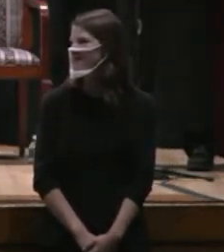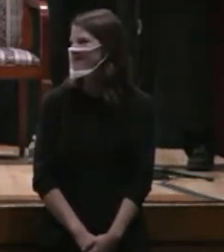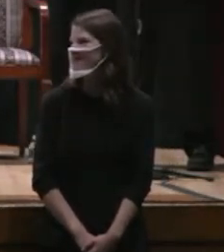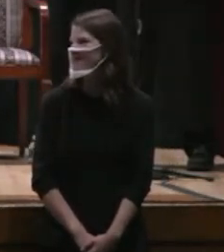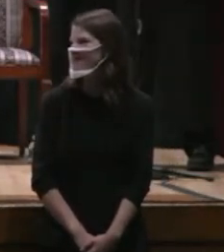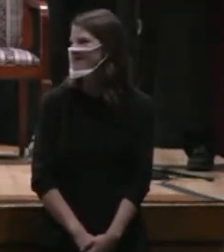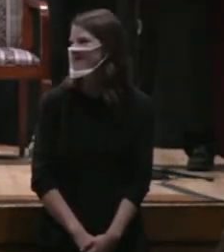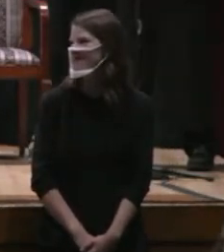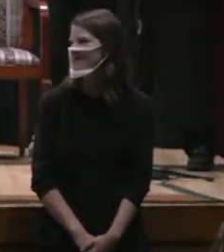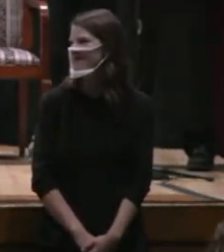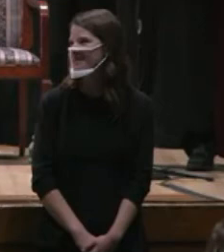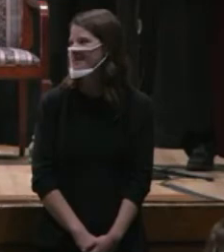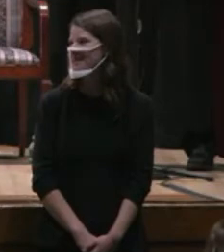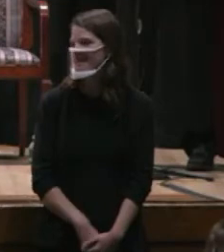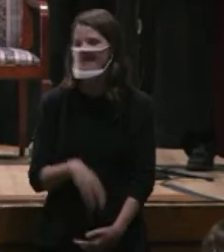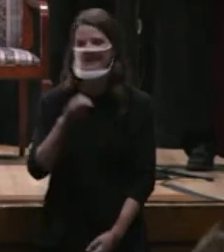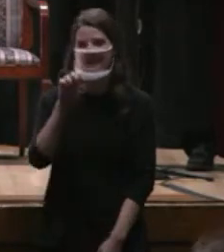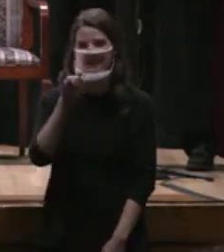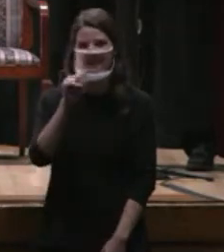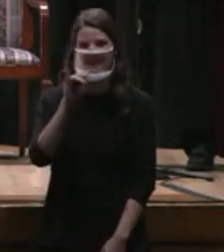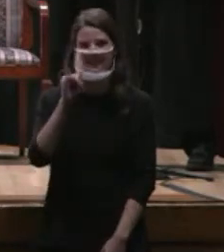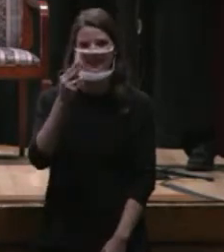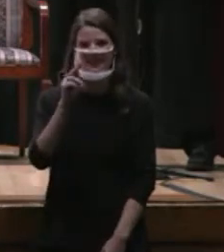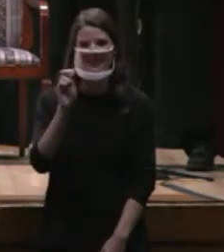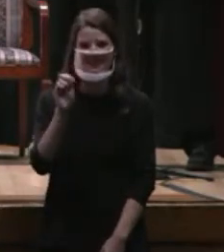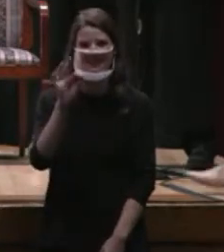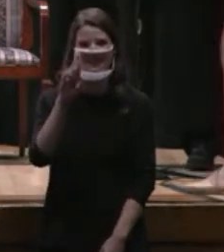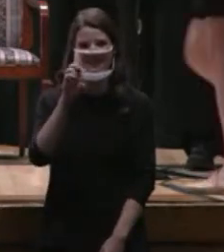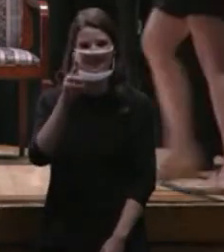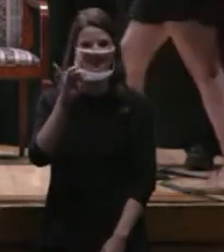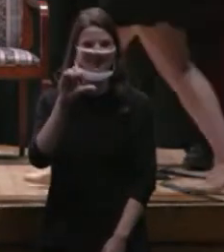Elena Jane Fredericks, cum laude.